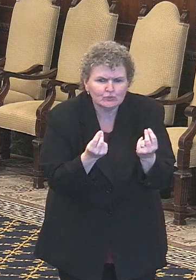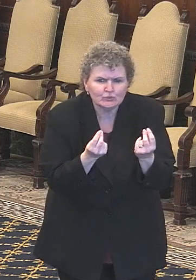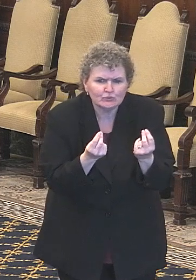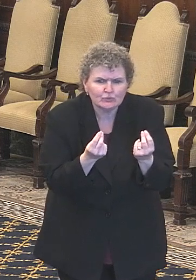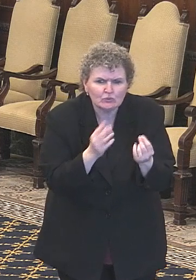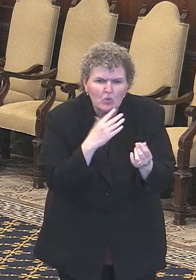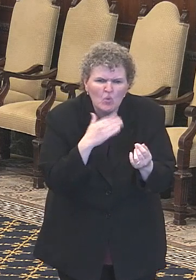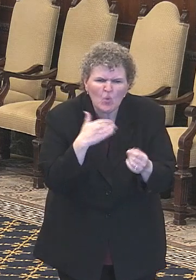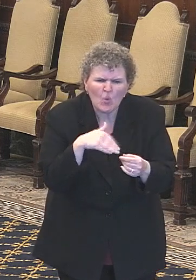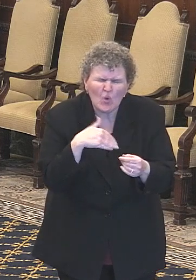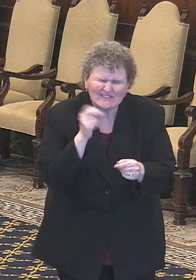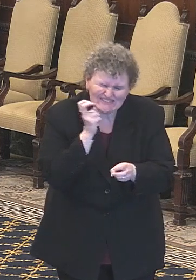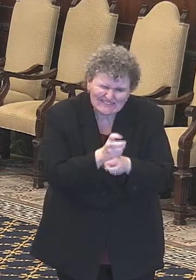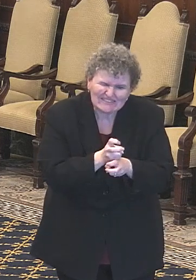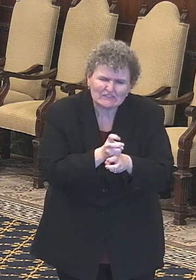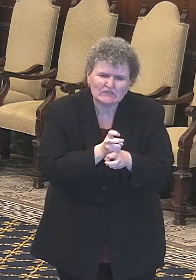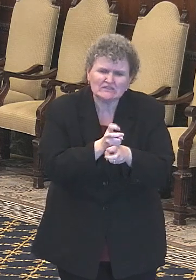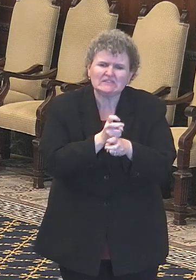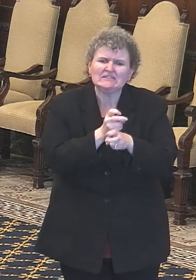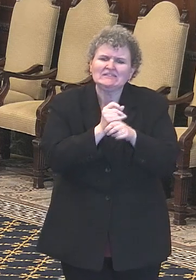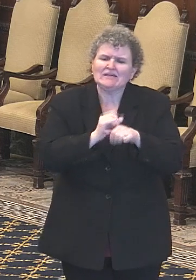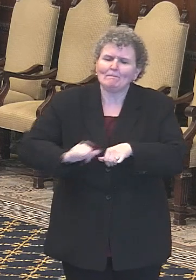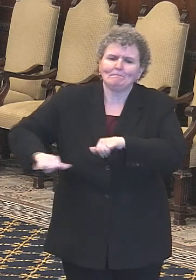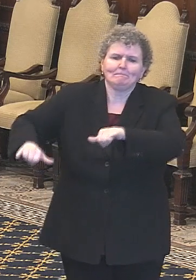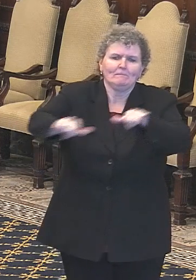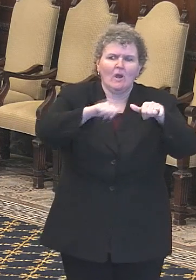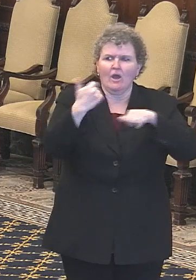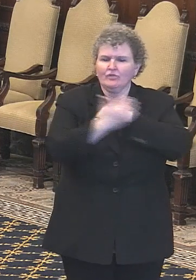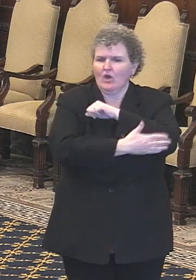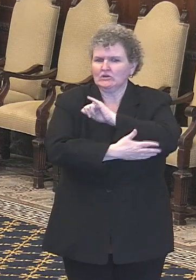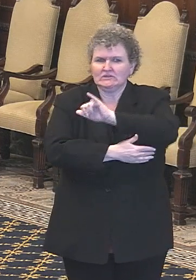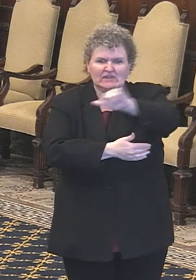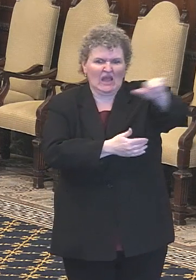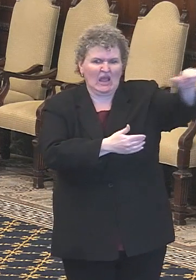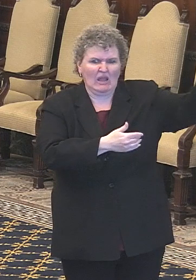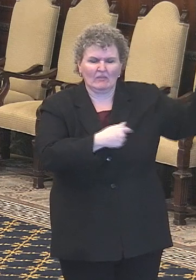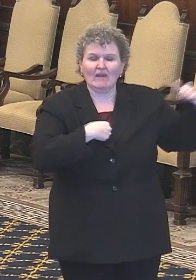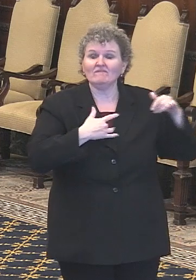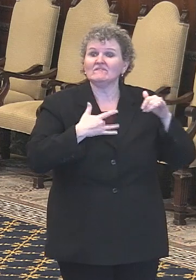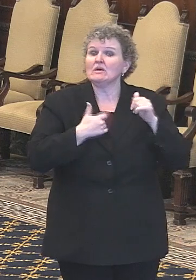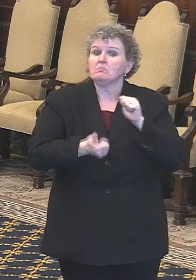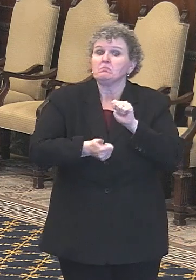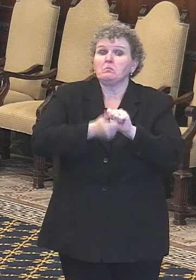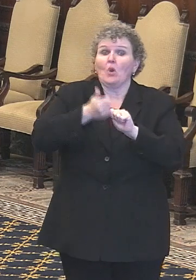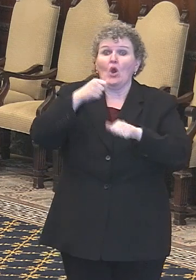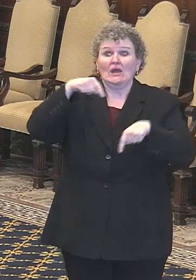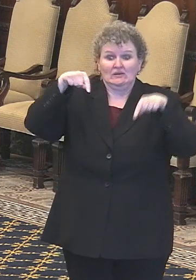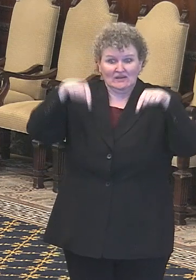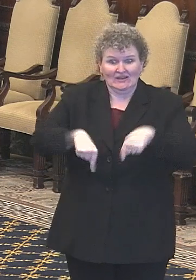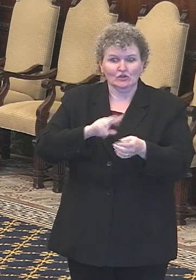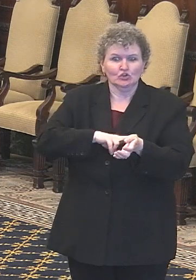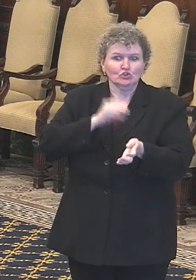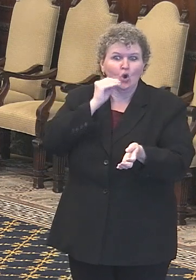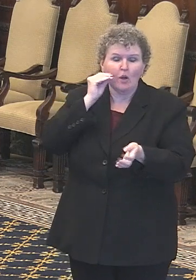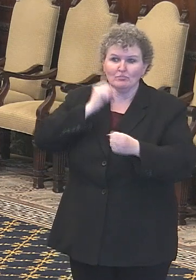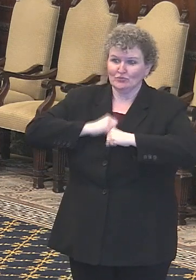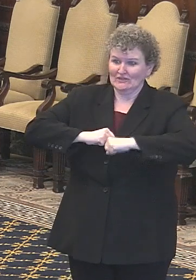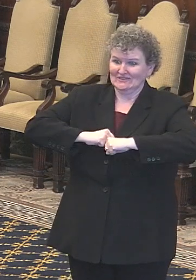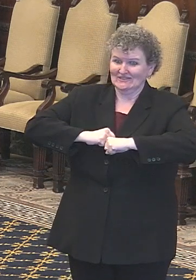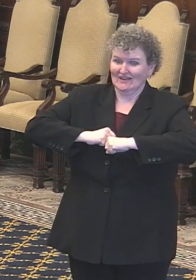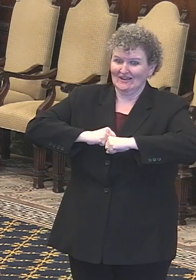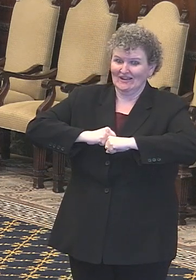vulnerable in a couple of ways. One of them is it a congregate setting? In all congregate settings, there's an increased risk of transmission from one person to another. And then it's a congregate setting